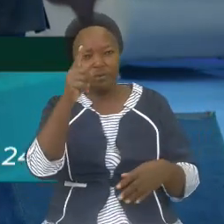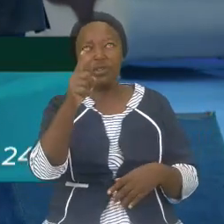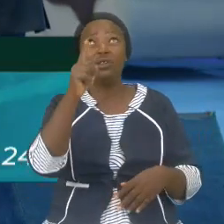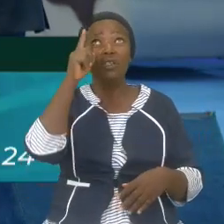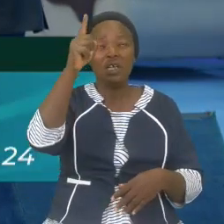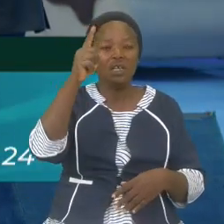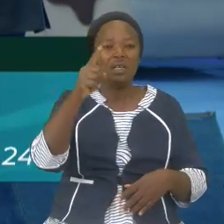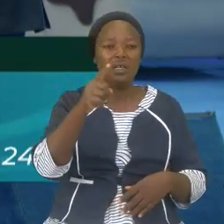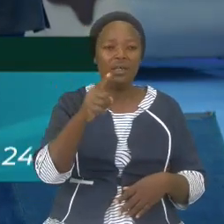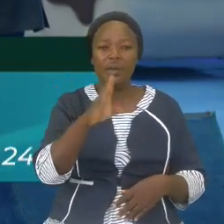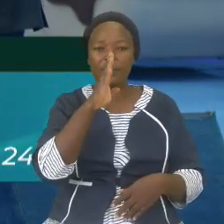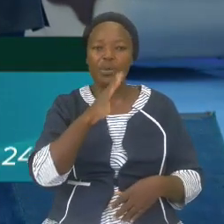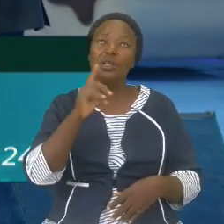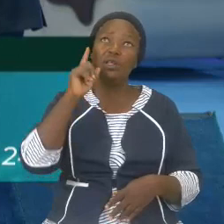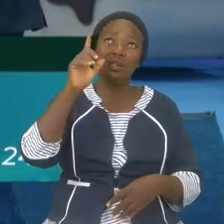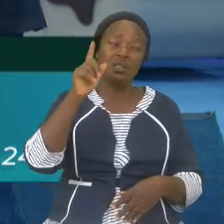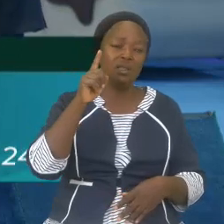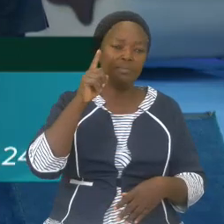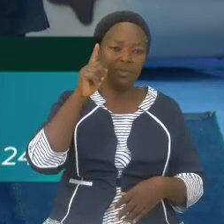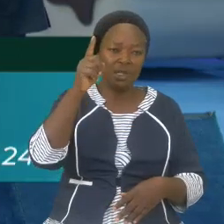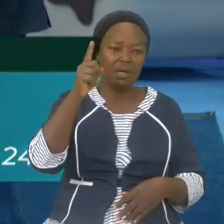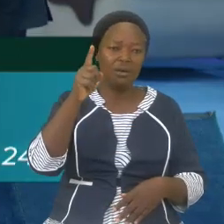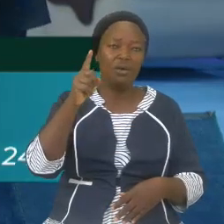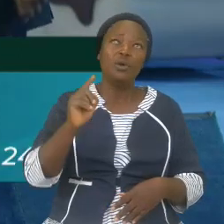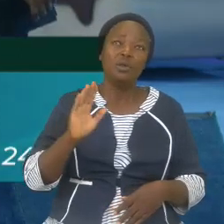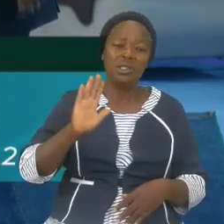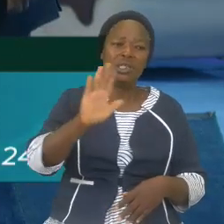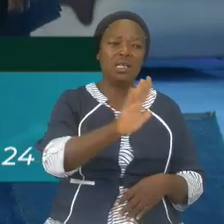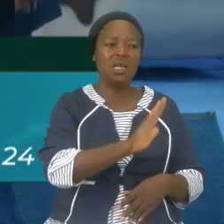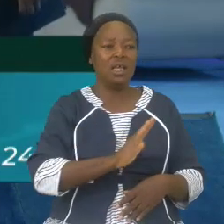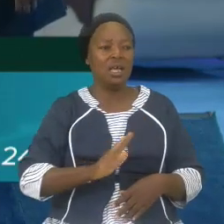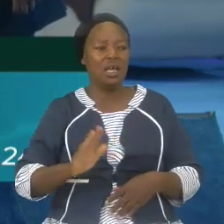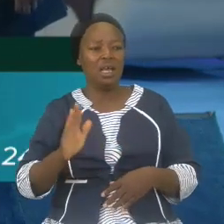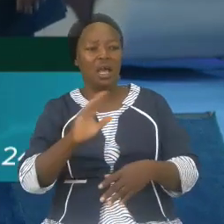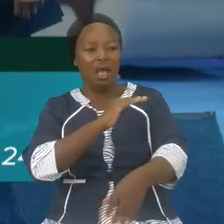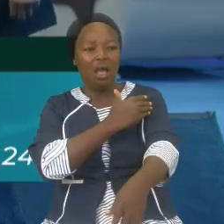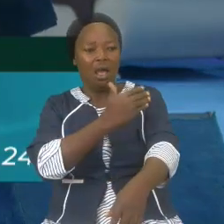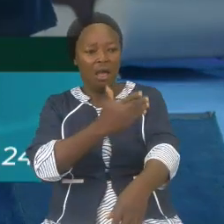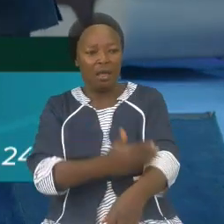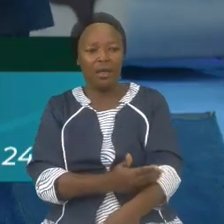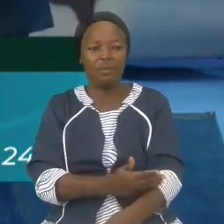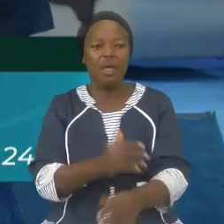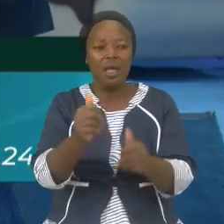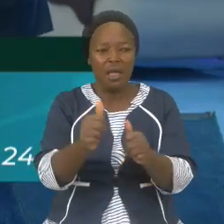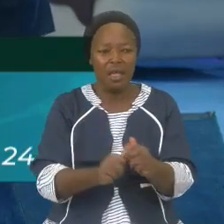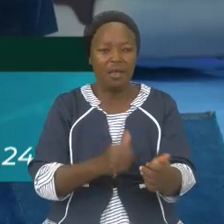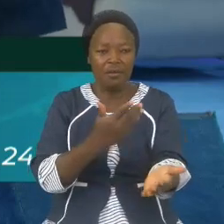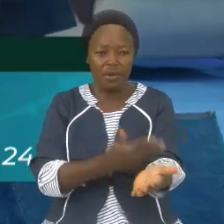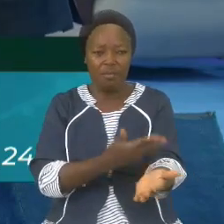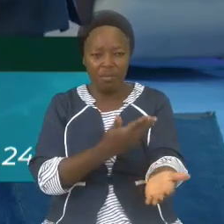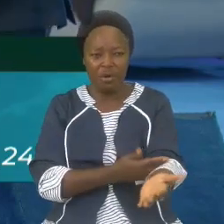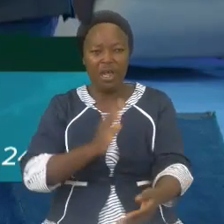their arm every morning. Did our salvation also in the